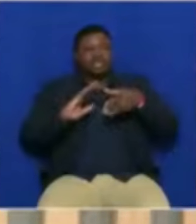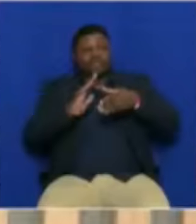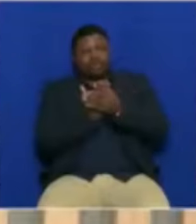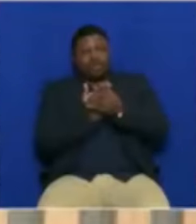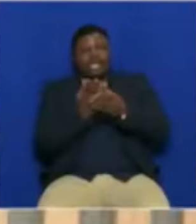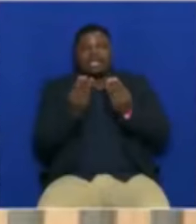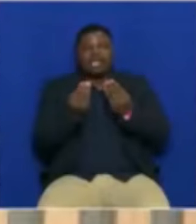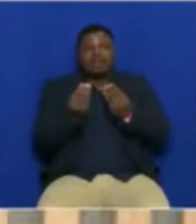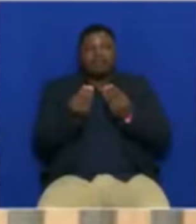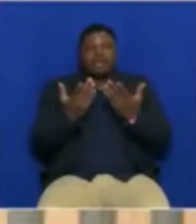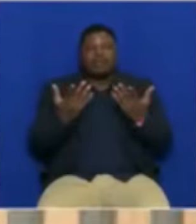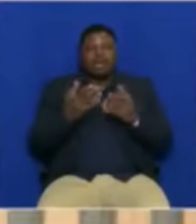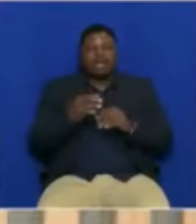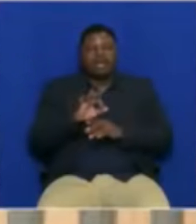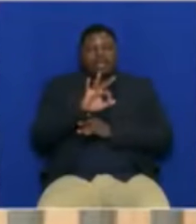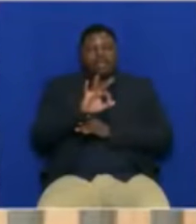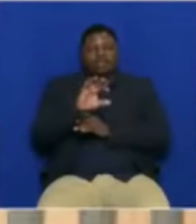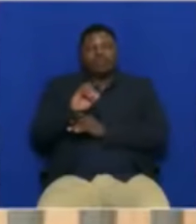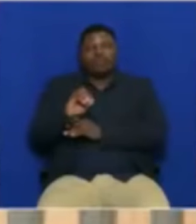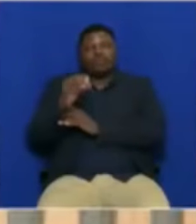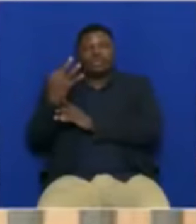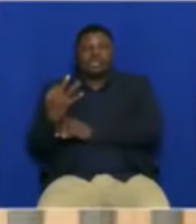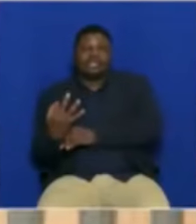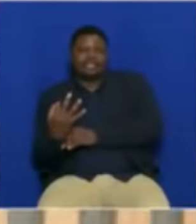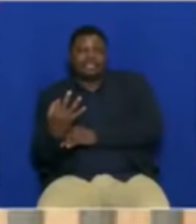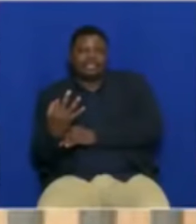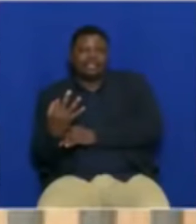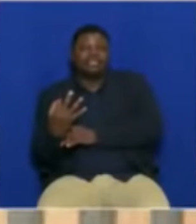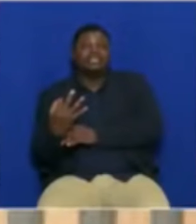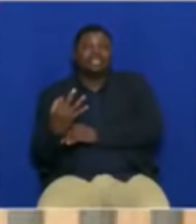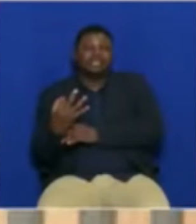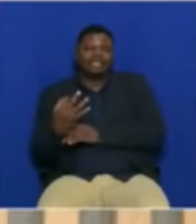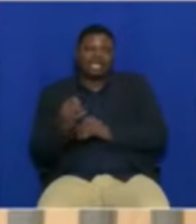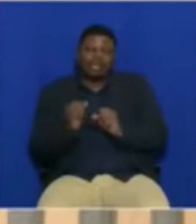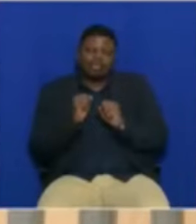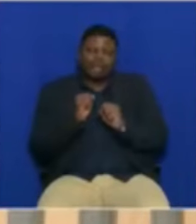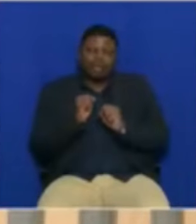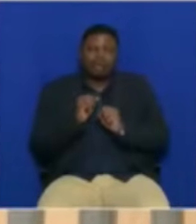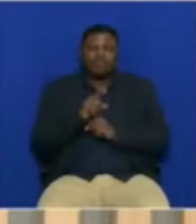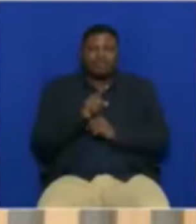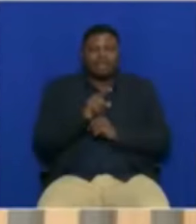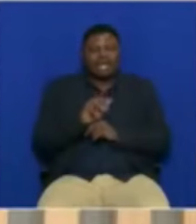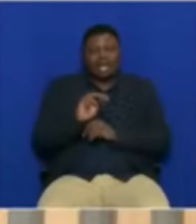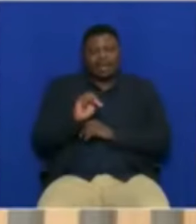303, and that same pack, MK15,